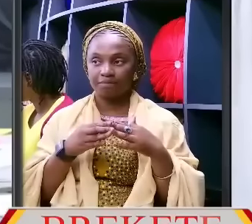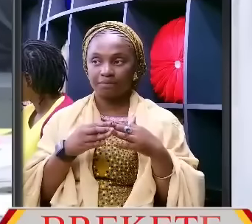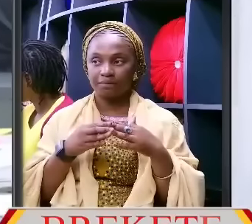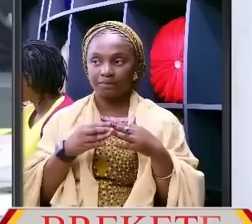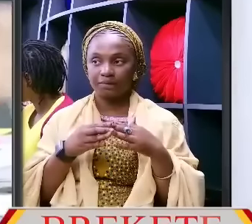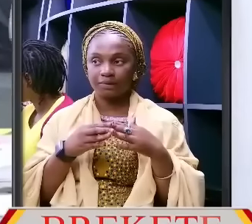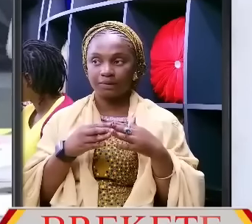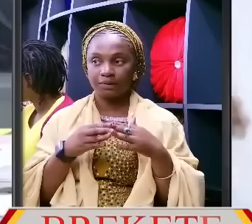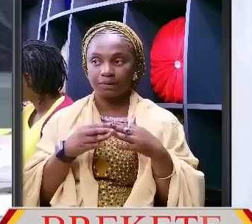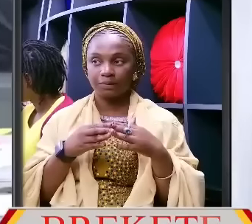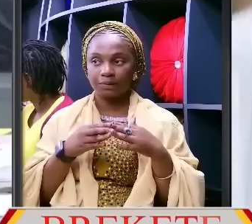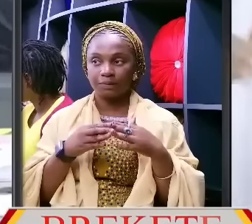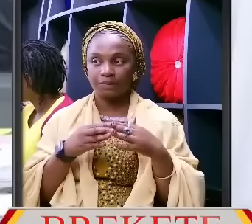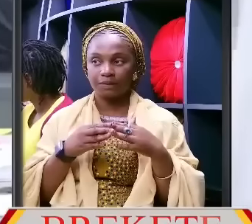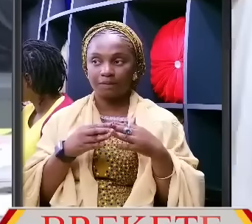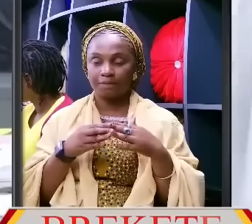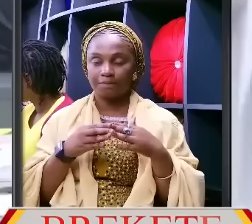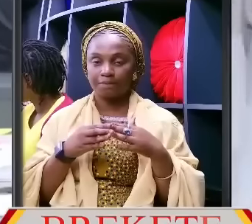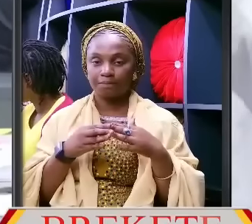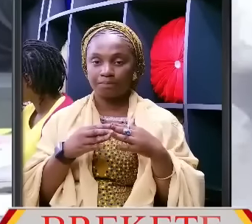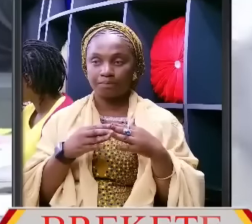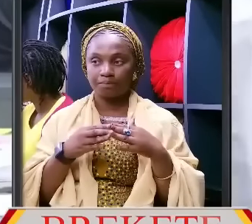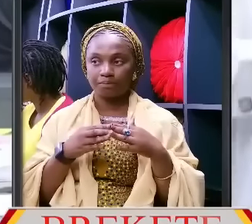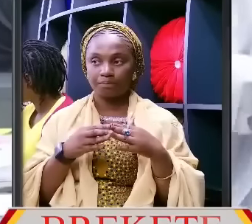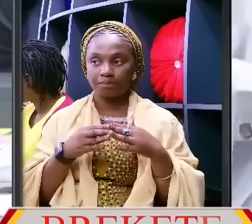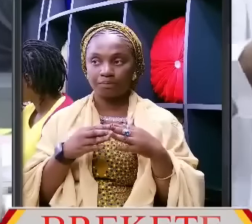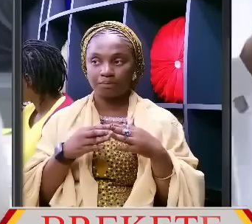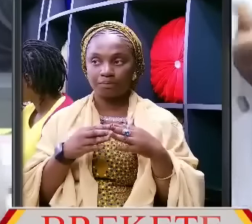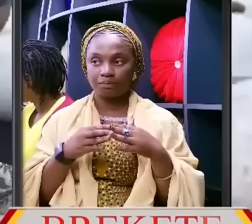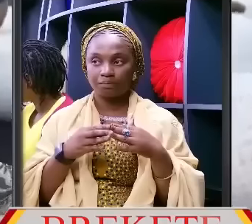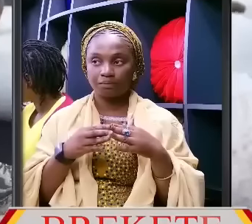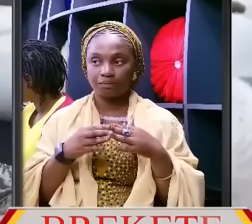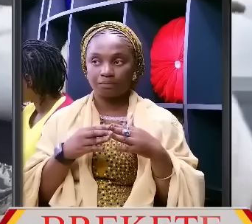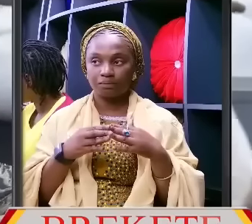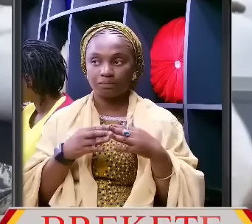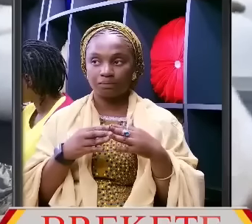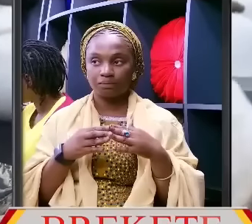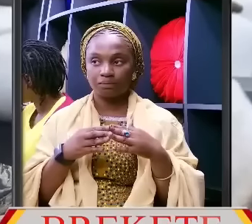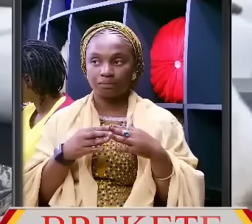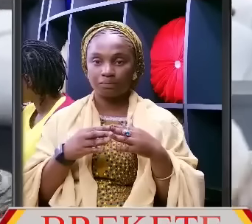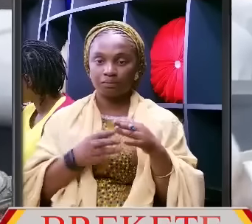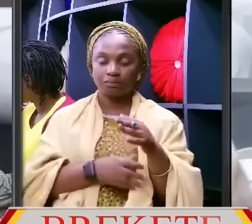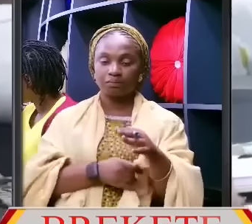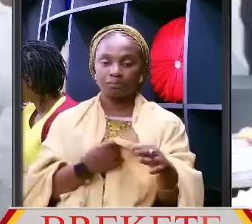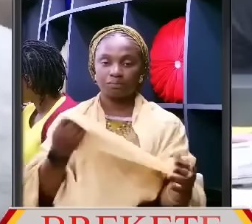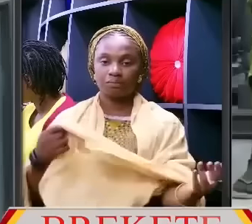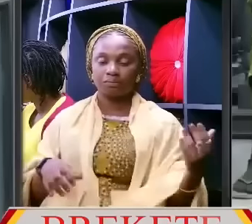for 10 minutes. Anything where you want to talk, make my junior brother tell me.